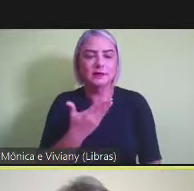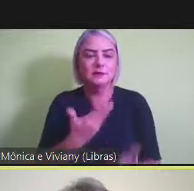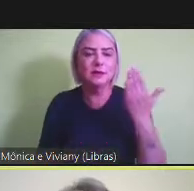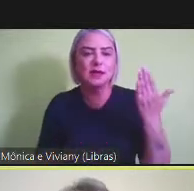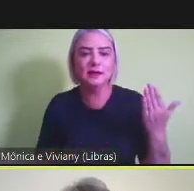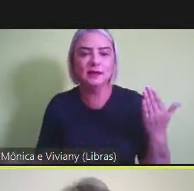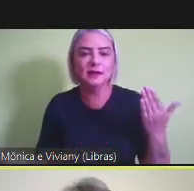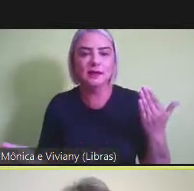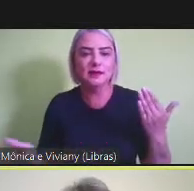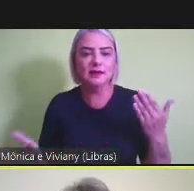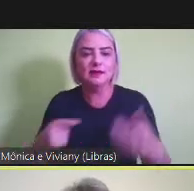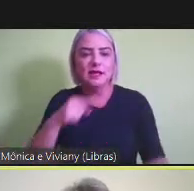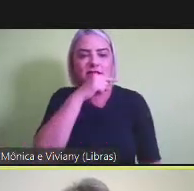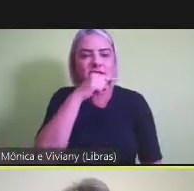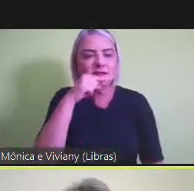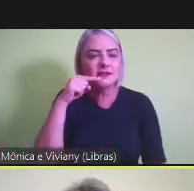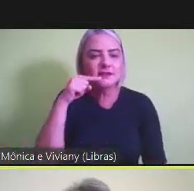people.